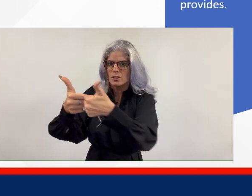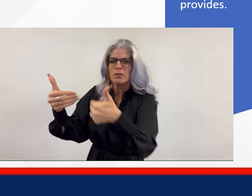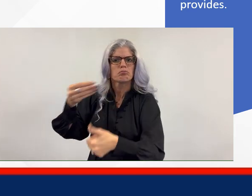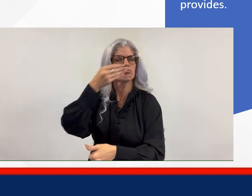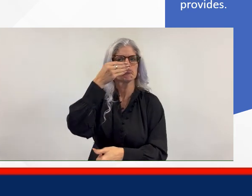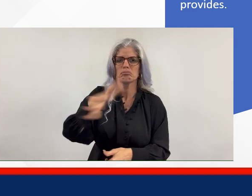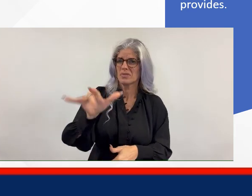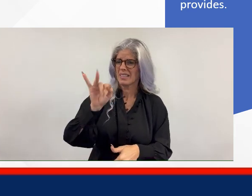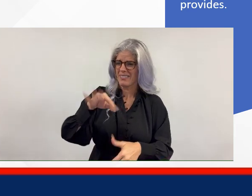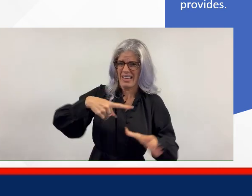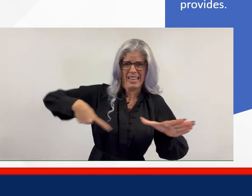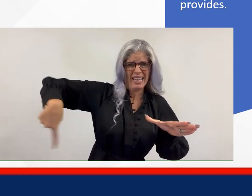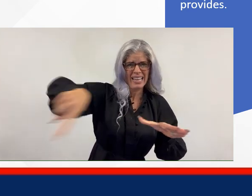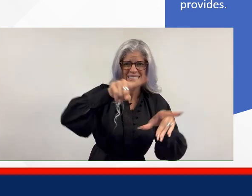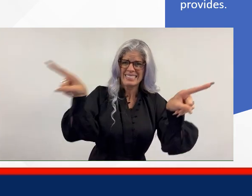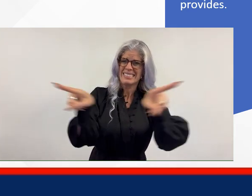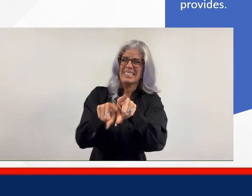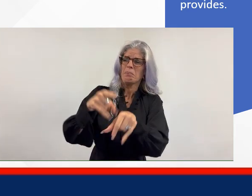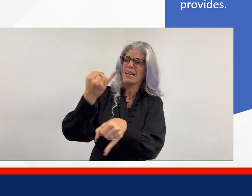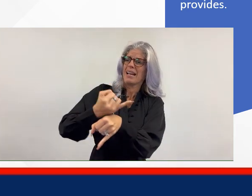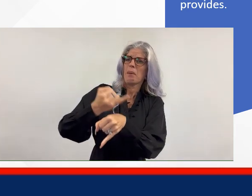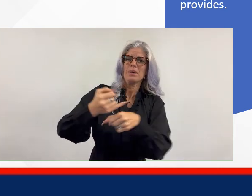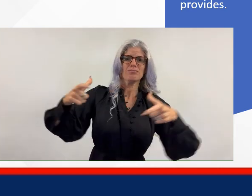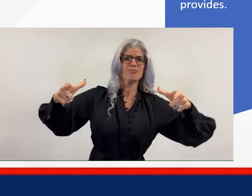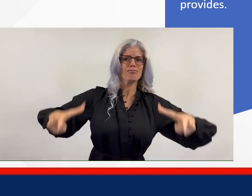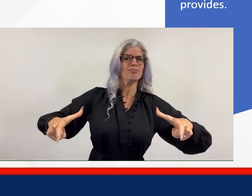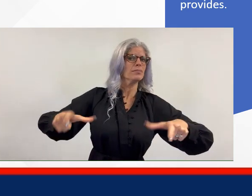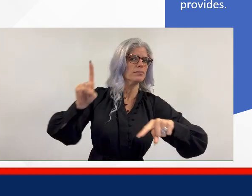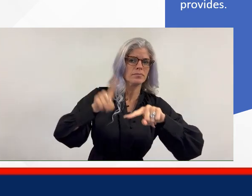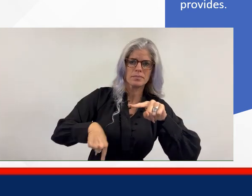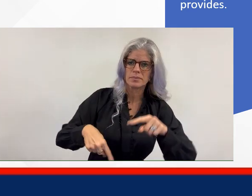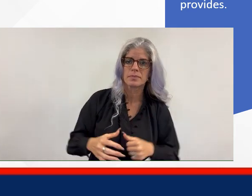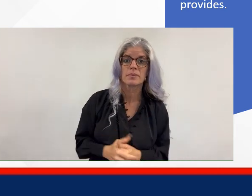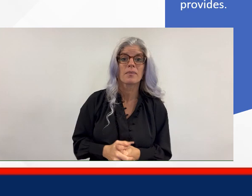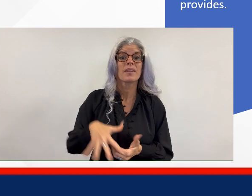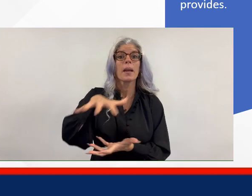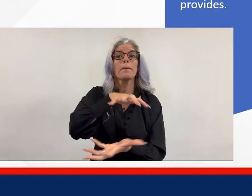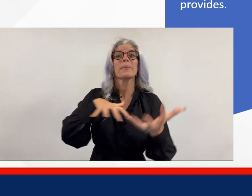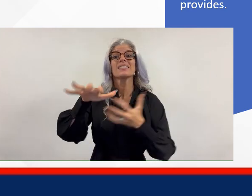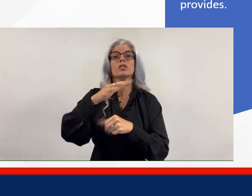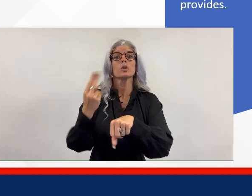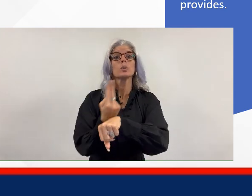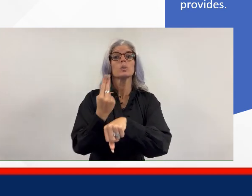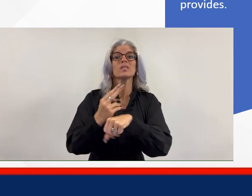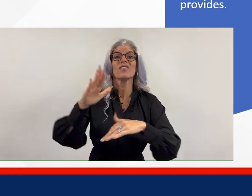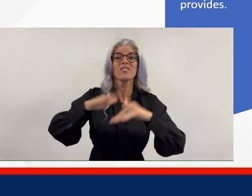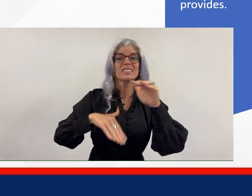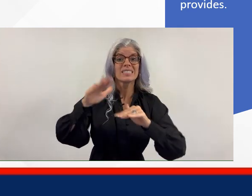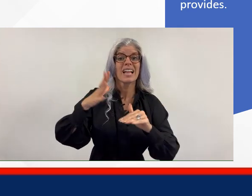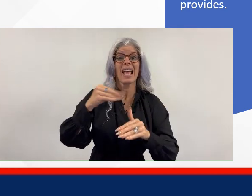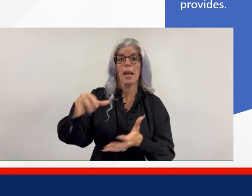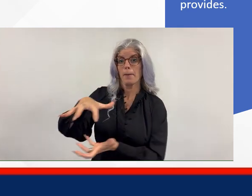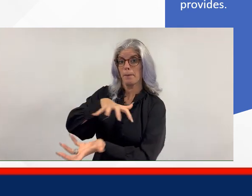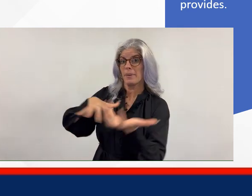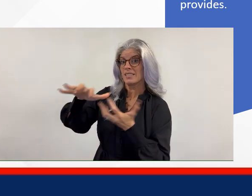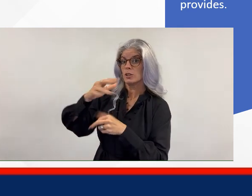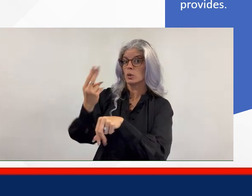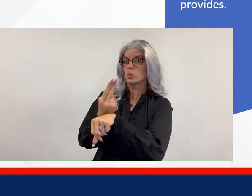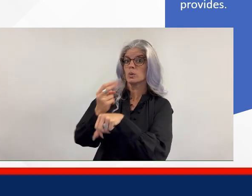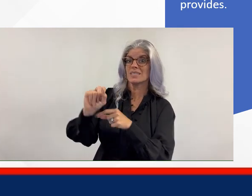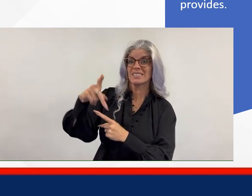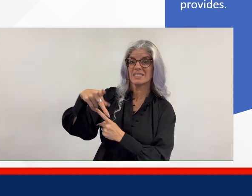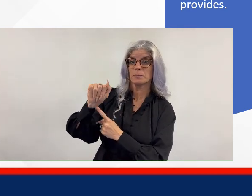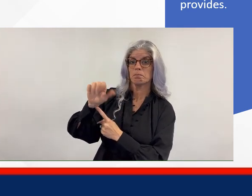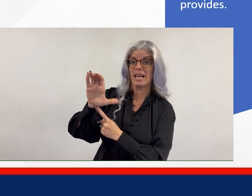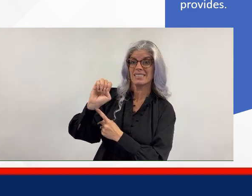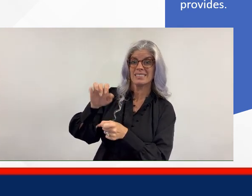considered mixed-use facilities. Eligibility of mixed-use facilities is dependent on the primary use of the facility, which is determined